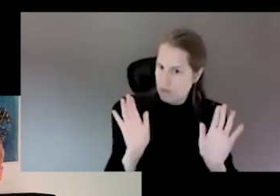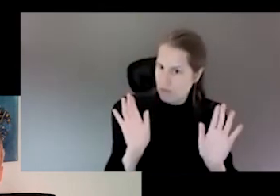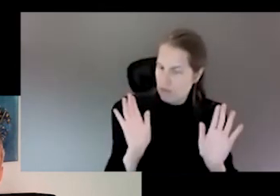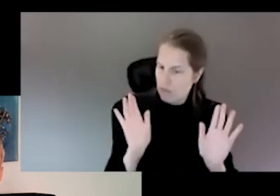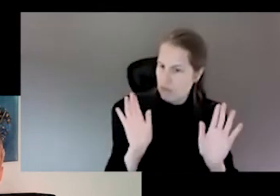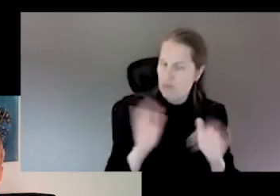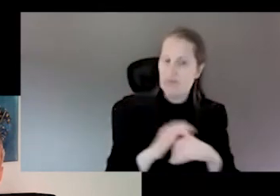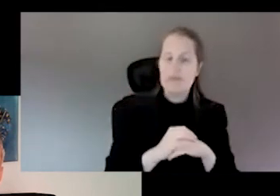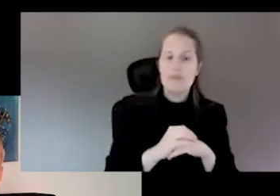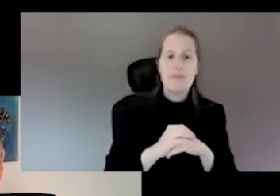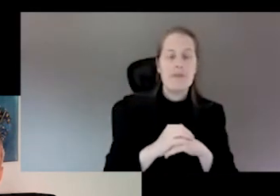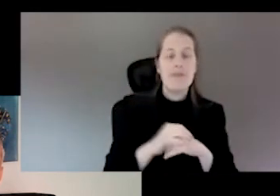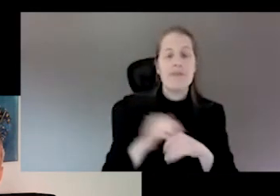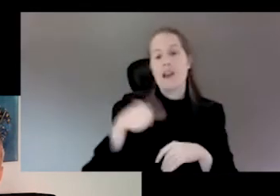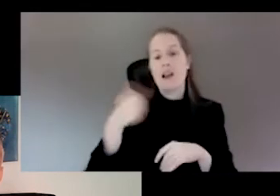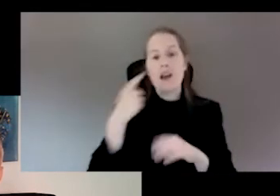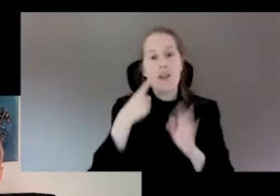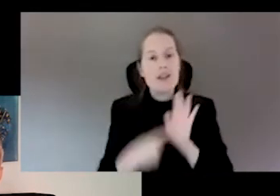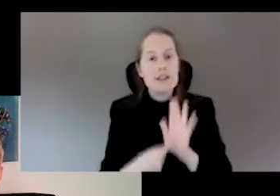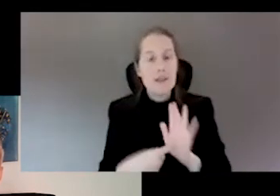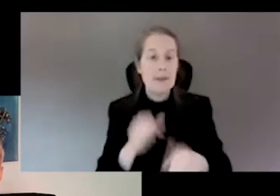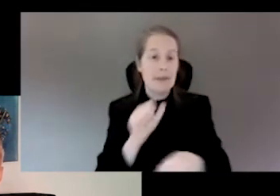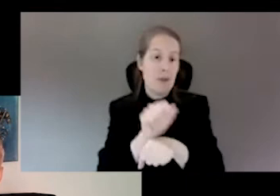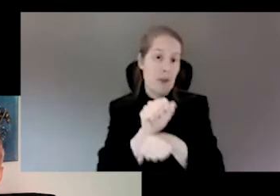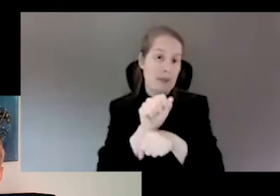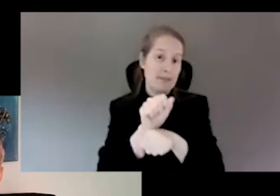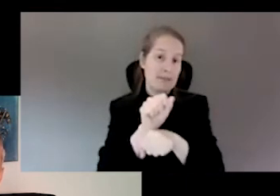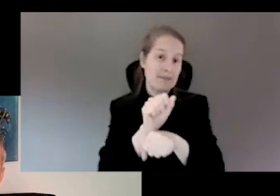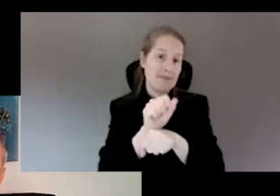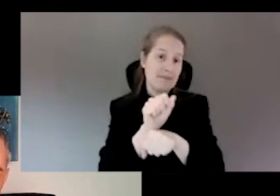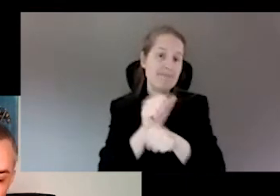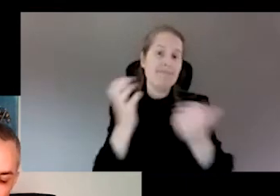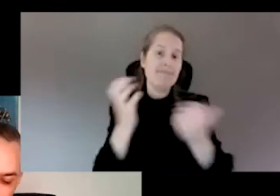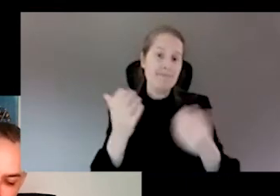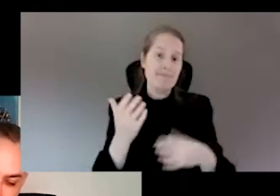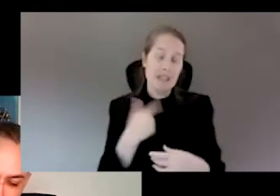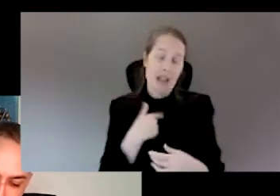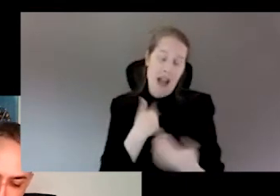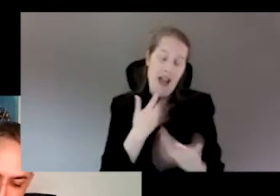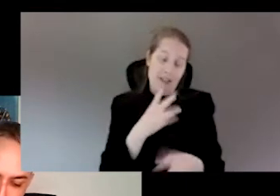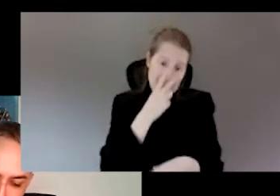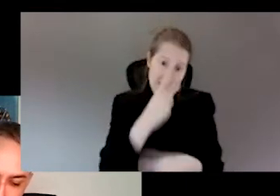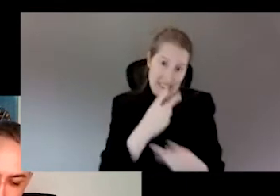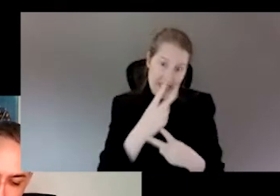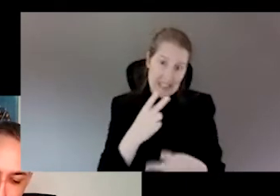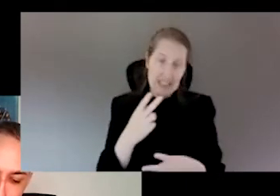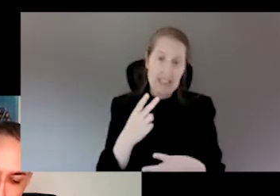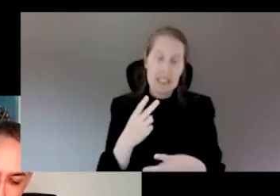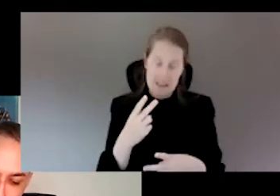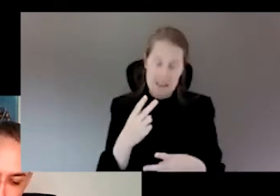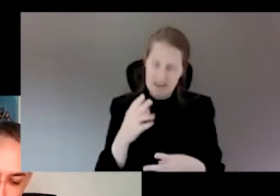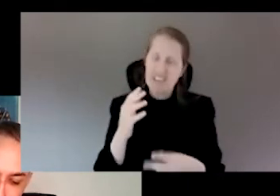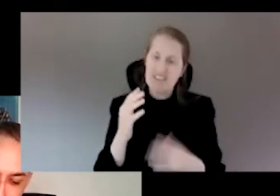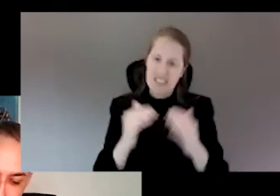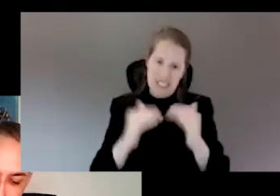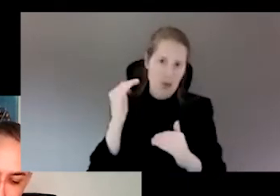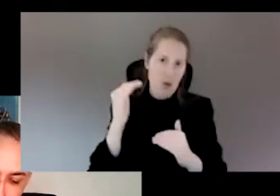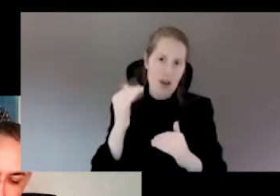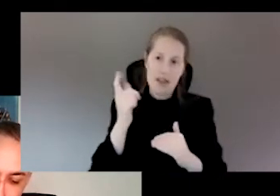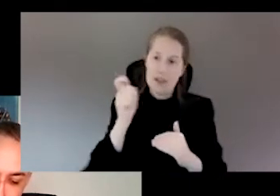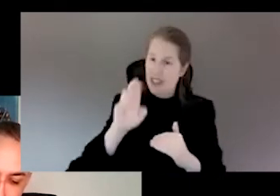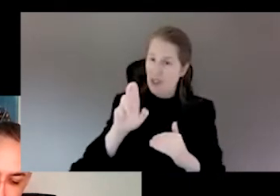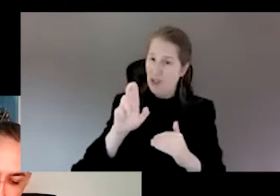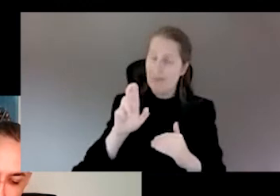is, for instance, in terms of employment. We see, or I have seen, gender inequality, more acceptance